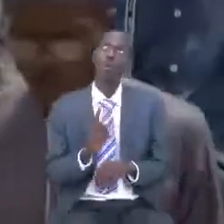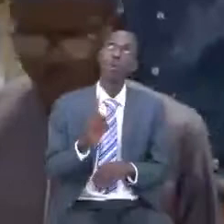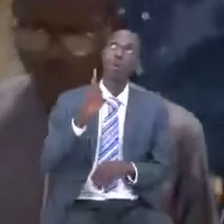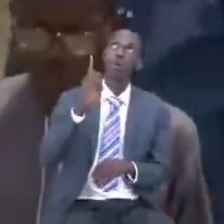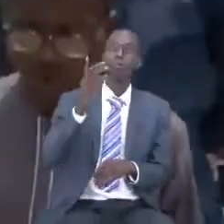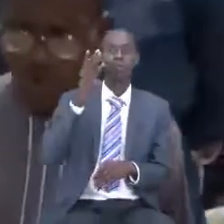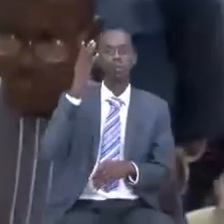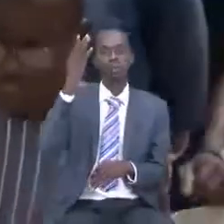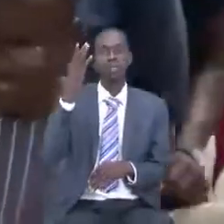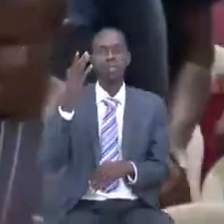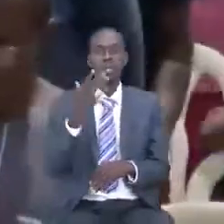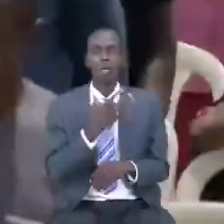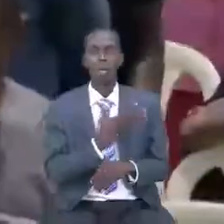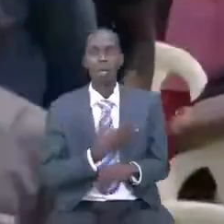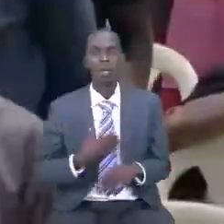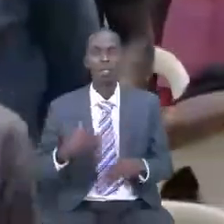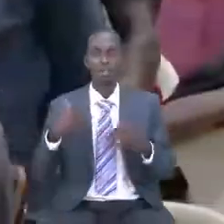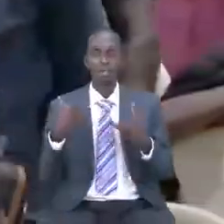Now you become